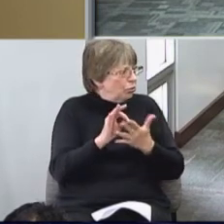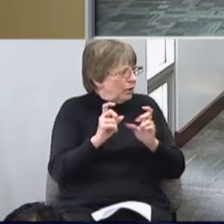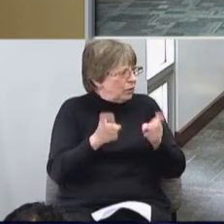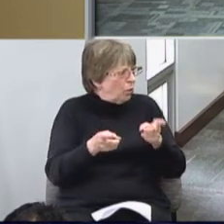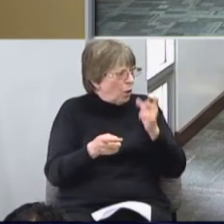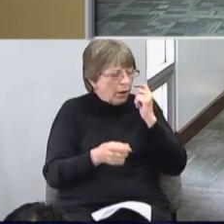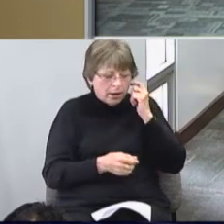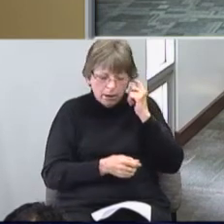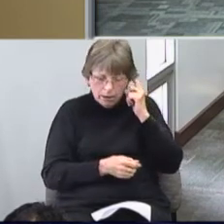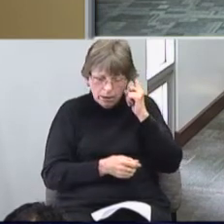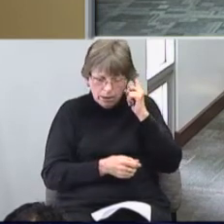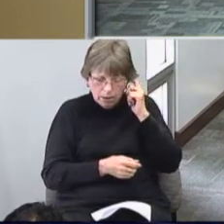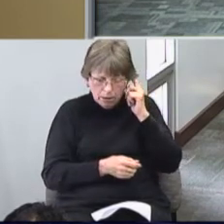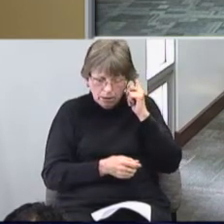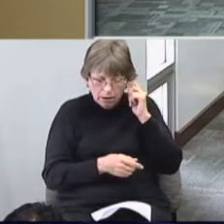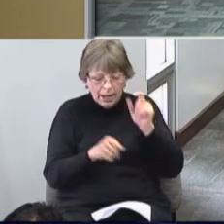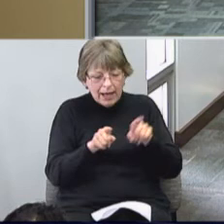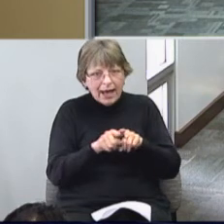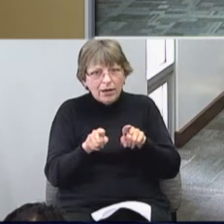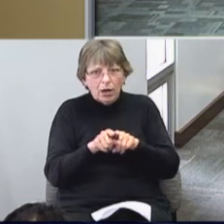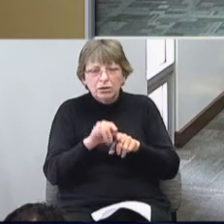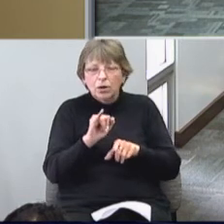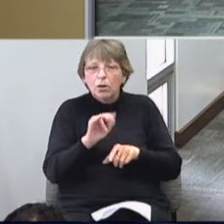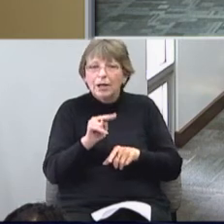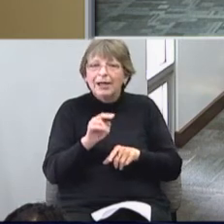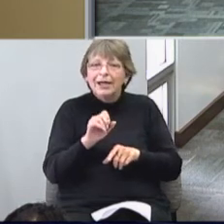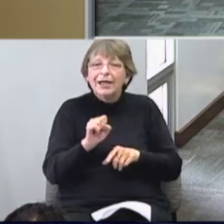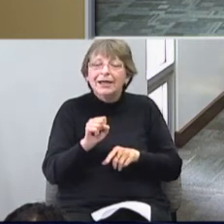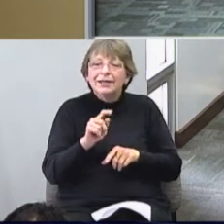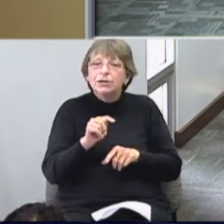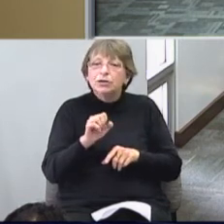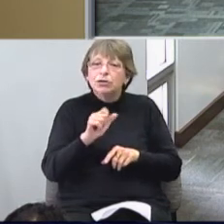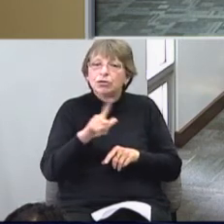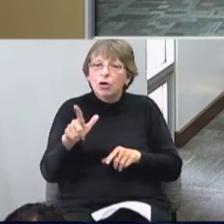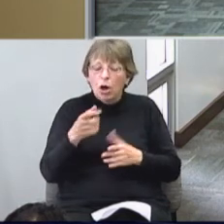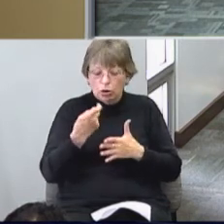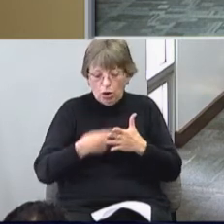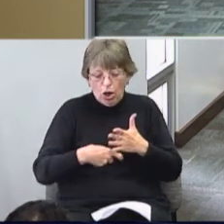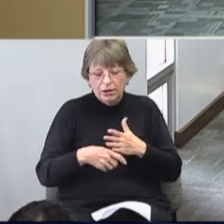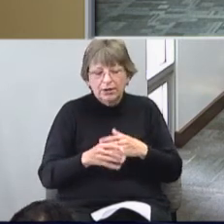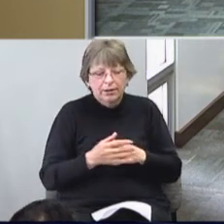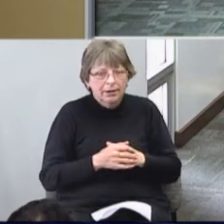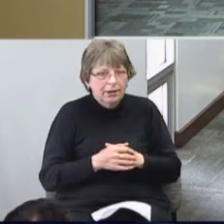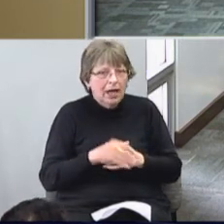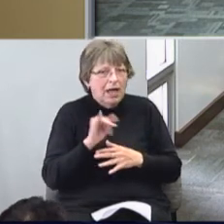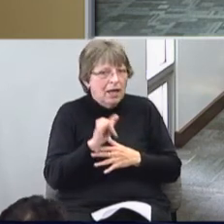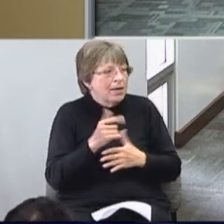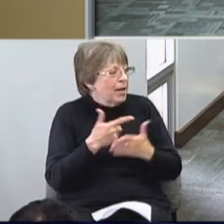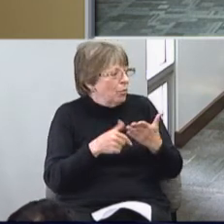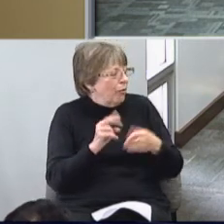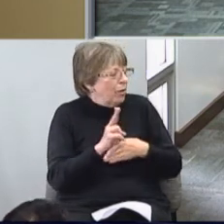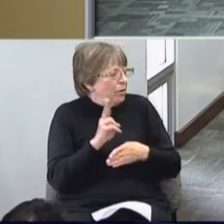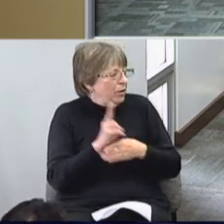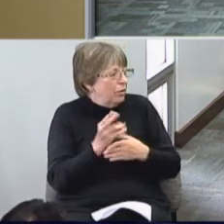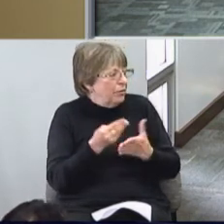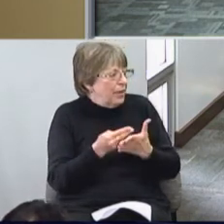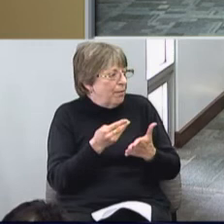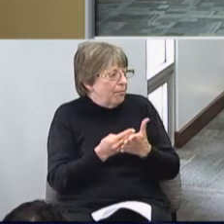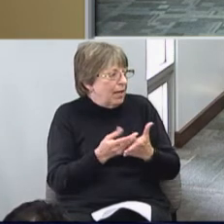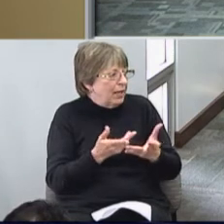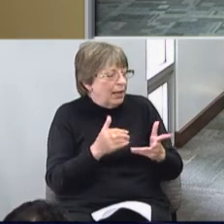then also for our installation costs related to that. And that's what those funds have been used for,